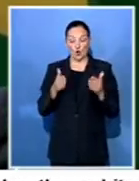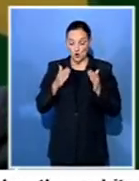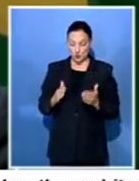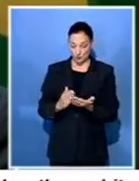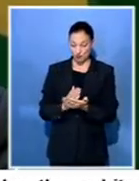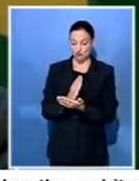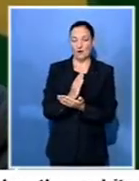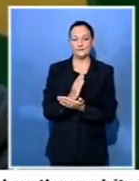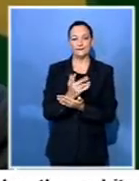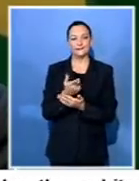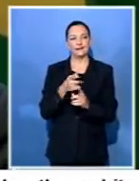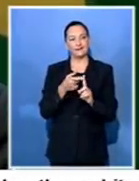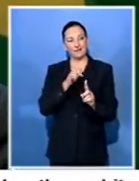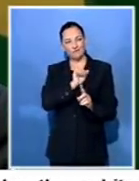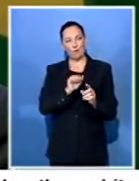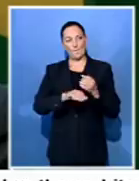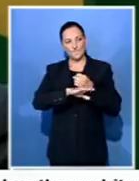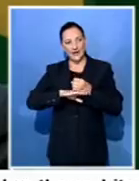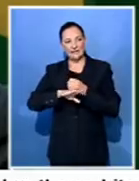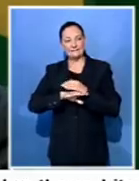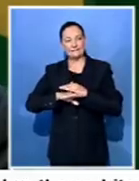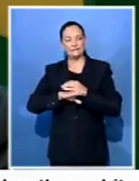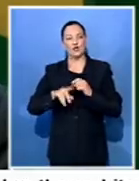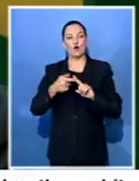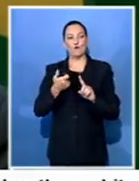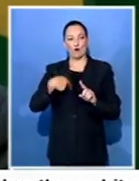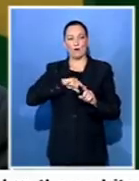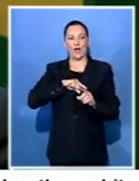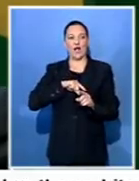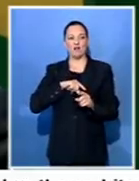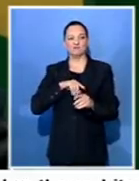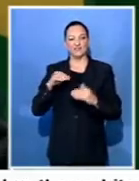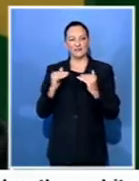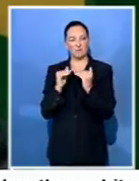rights as the basis of our democratic dispensation.